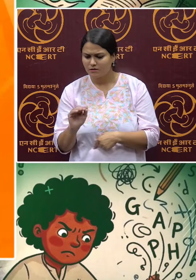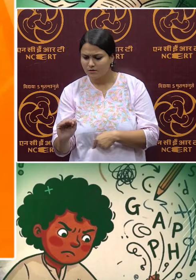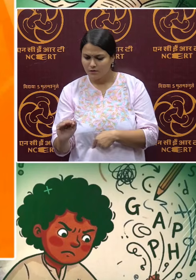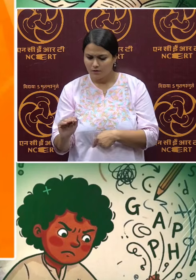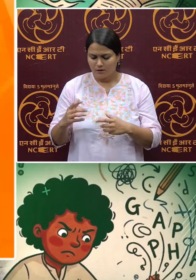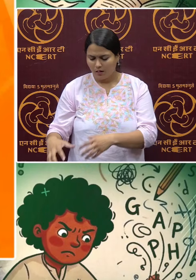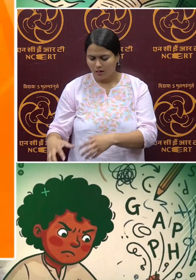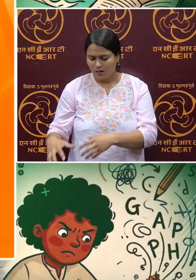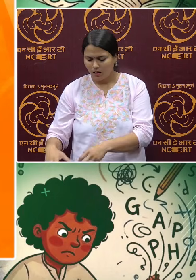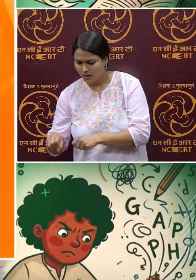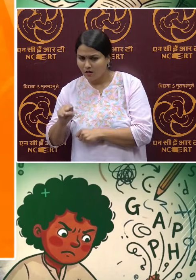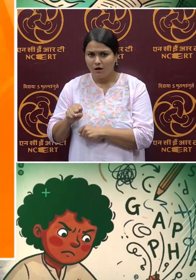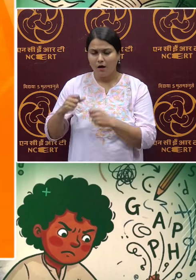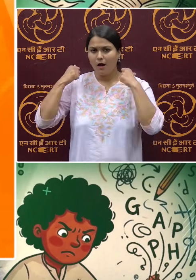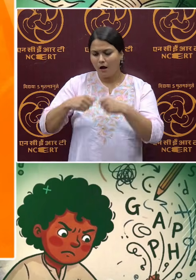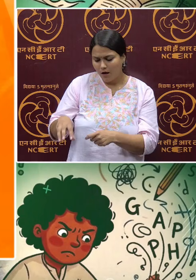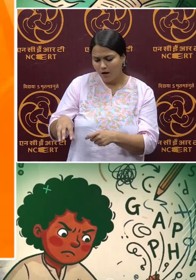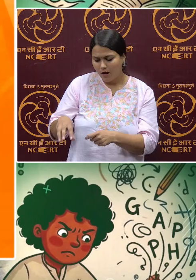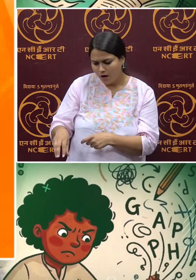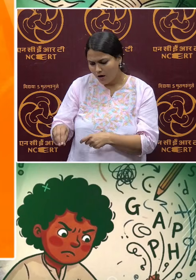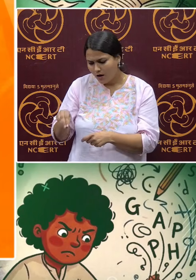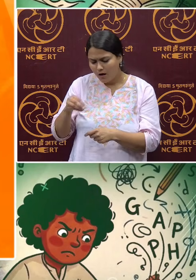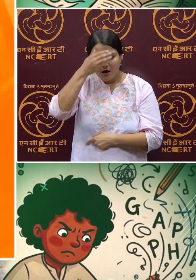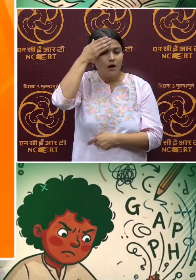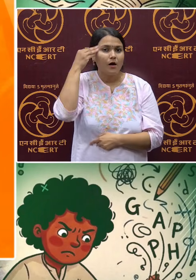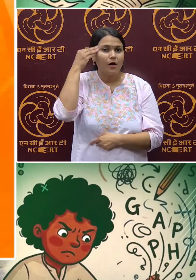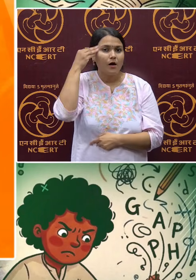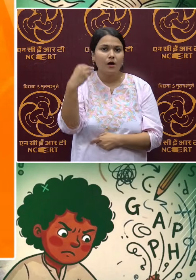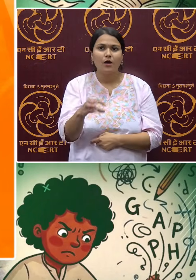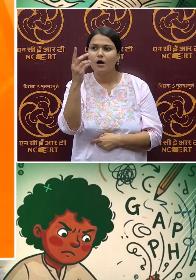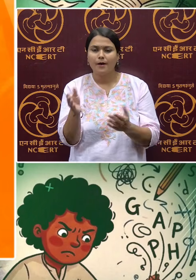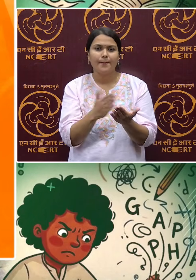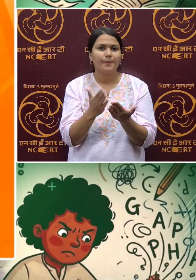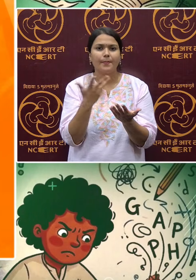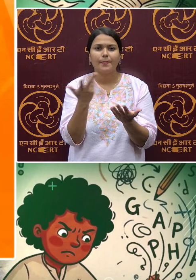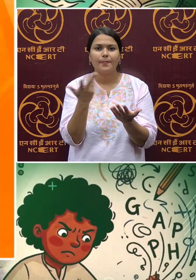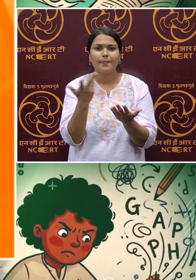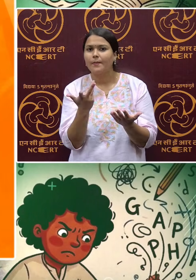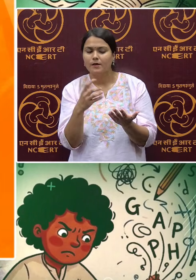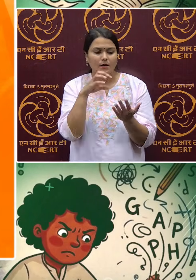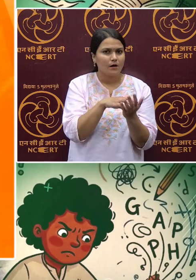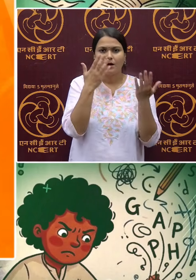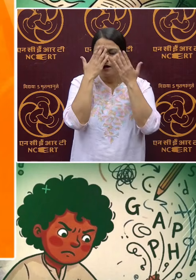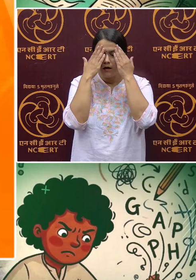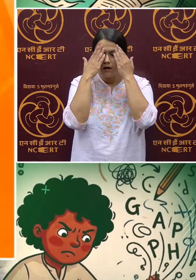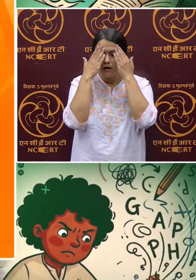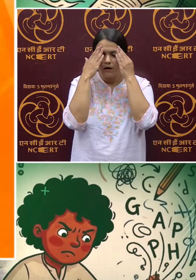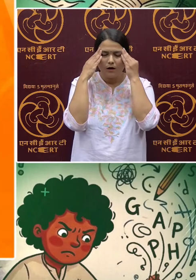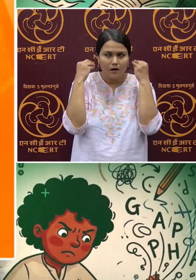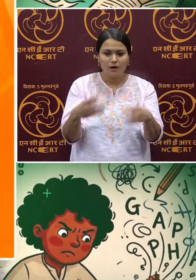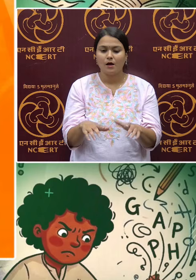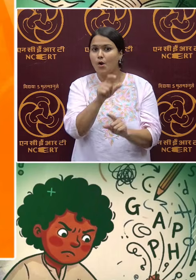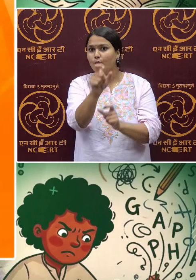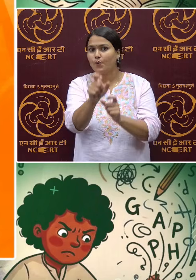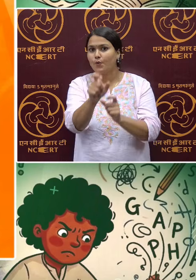take the bag, you take out your book and you've forgotten the page number, you don't know which paragraph, you are lost. And everybody is looking at